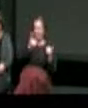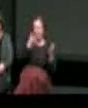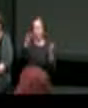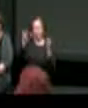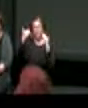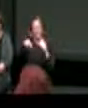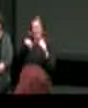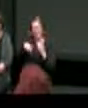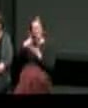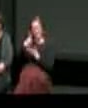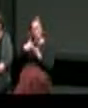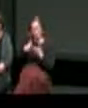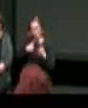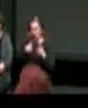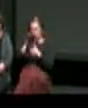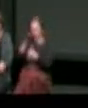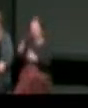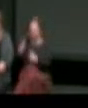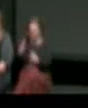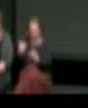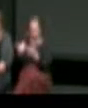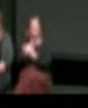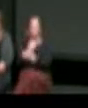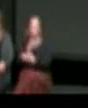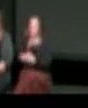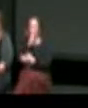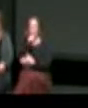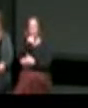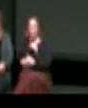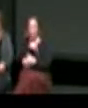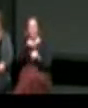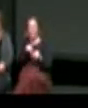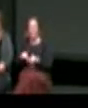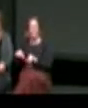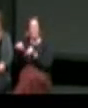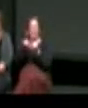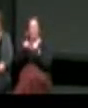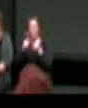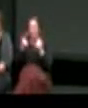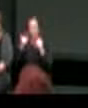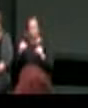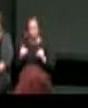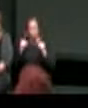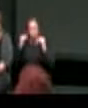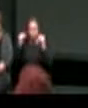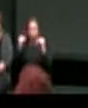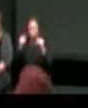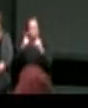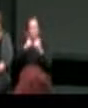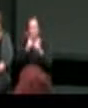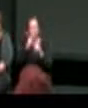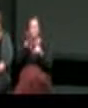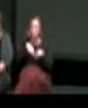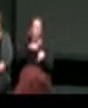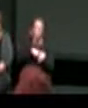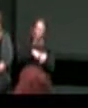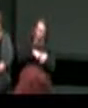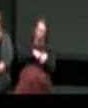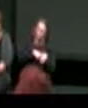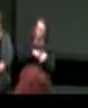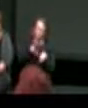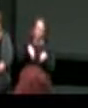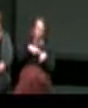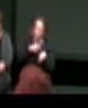of river in our new water quality standards is being upgraded from our normal, which we call warm